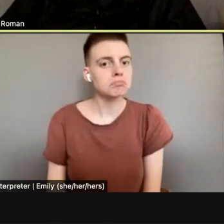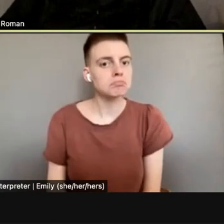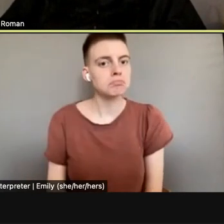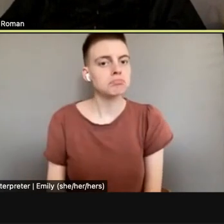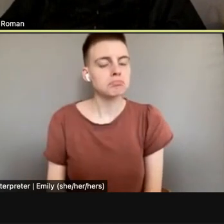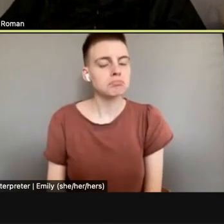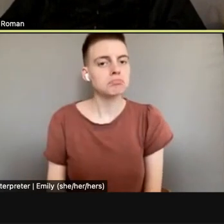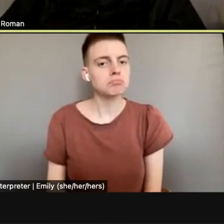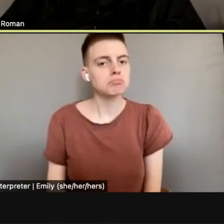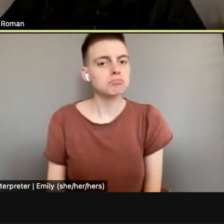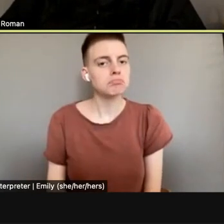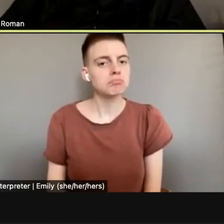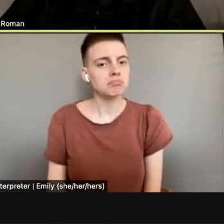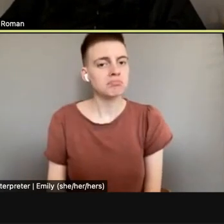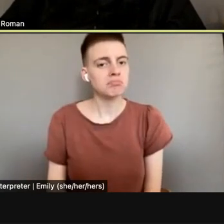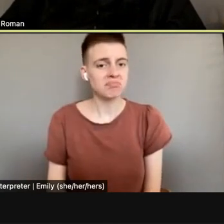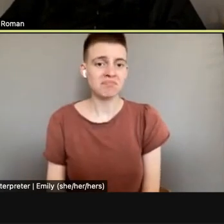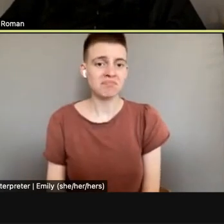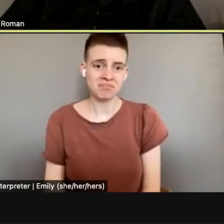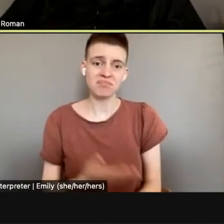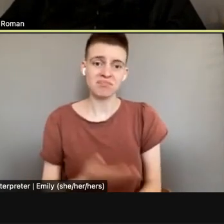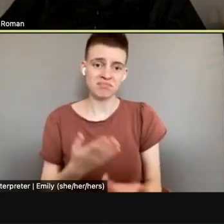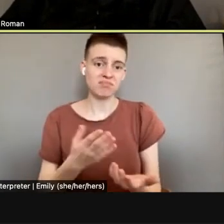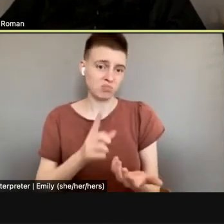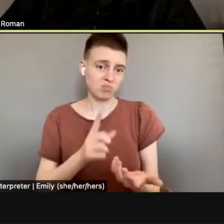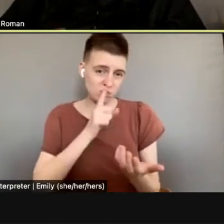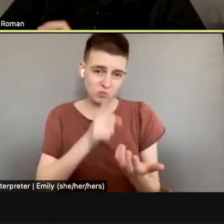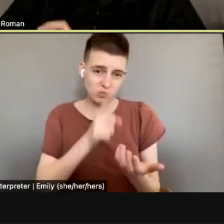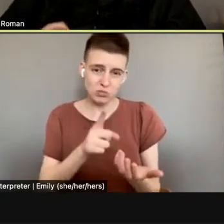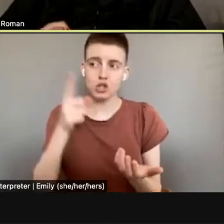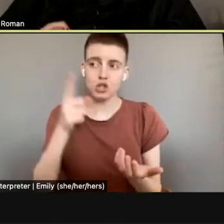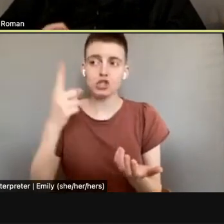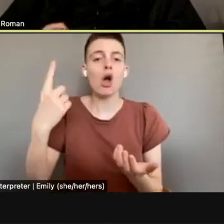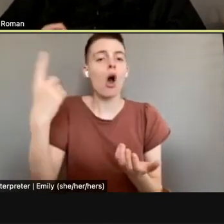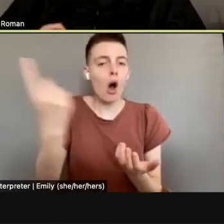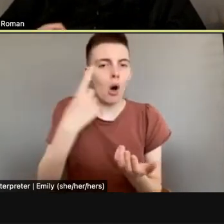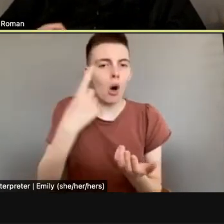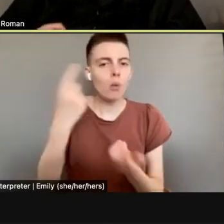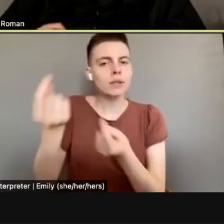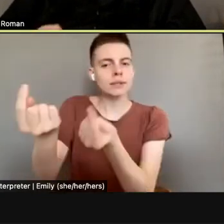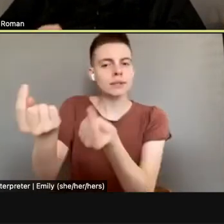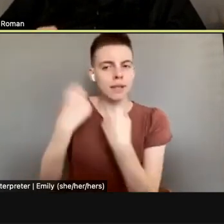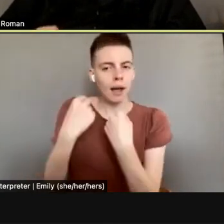And in all honesty, she is always here on a Friday.